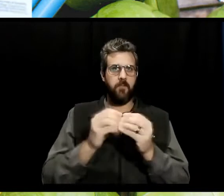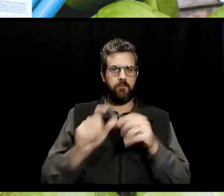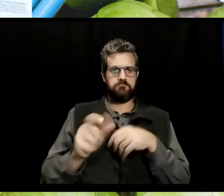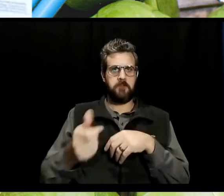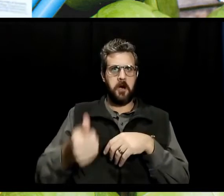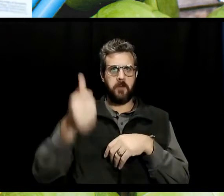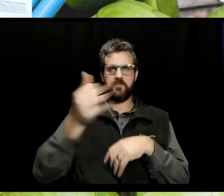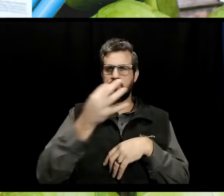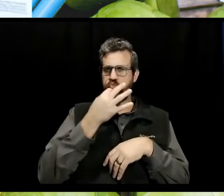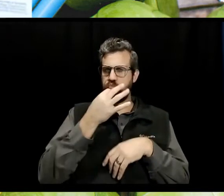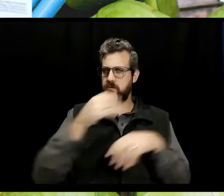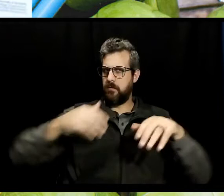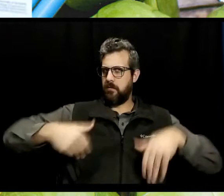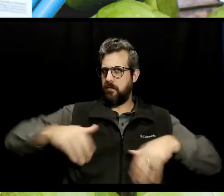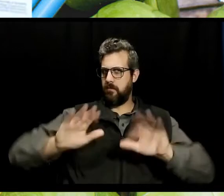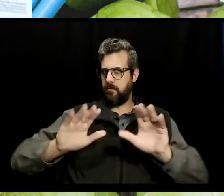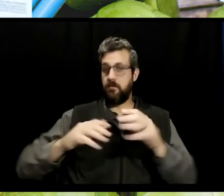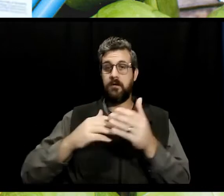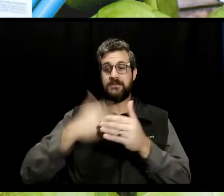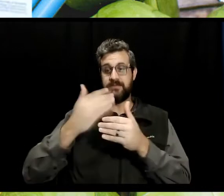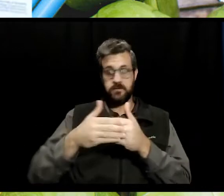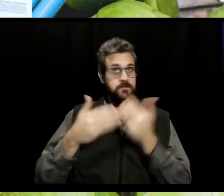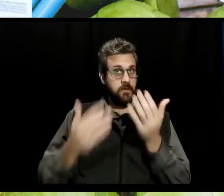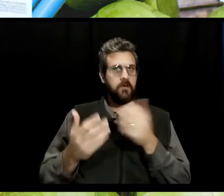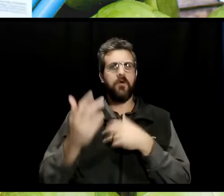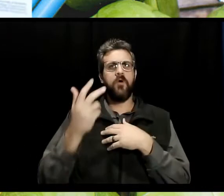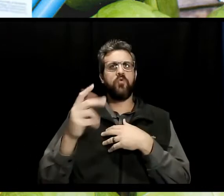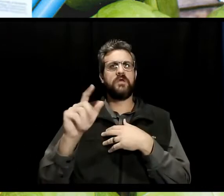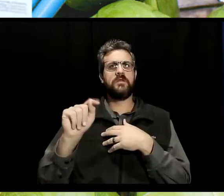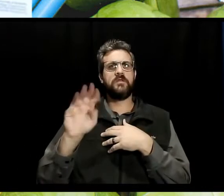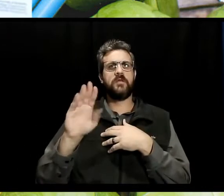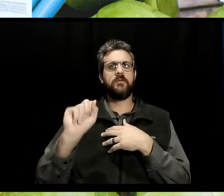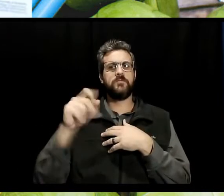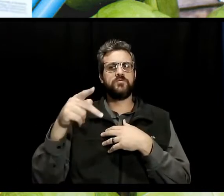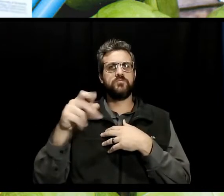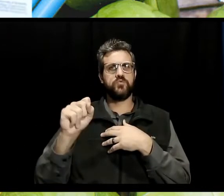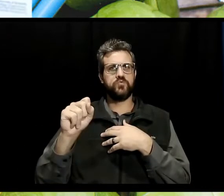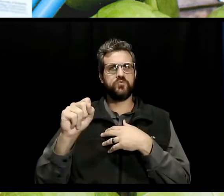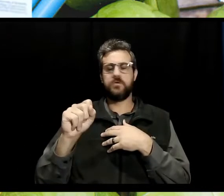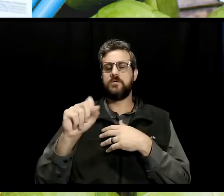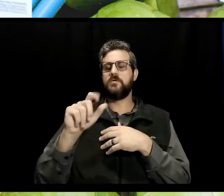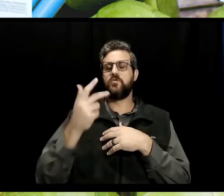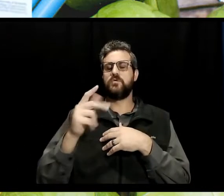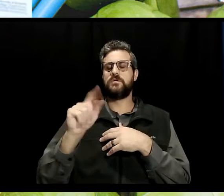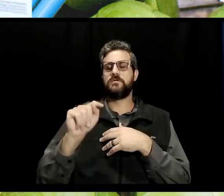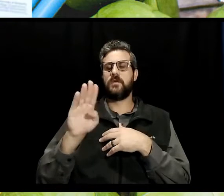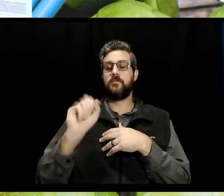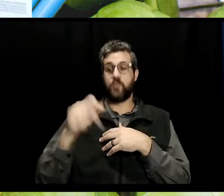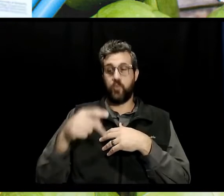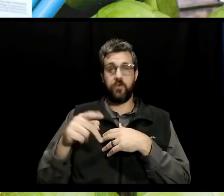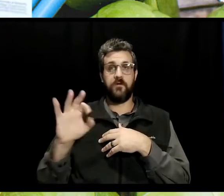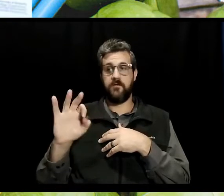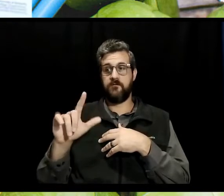in a little bit. And next we're going to add 3 tablespoons of flour. Now we're actually